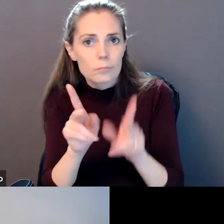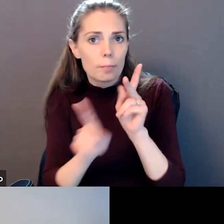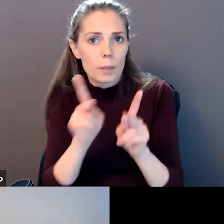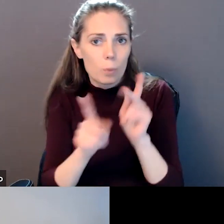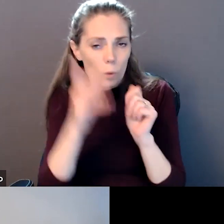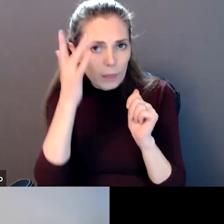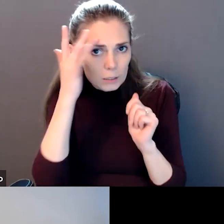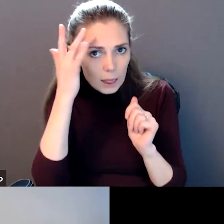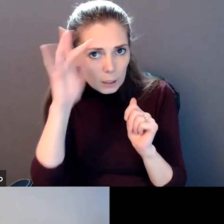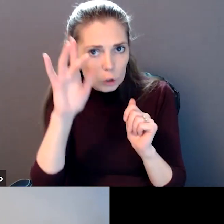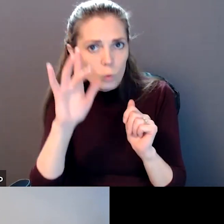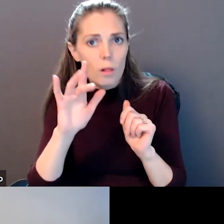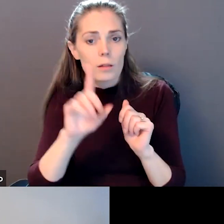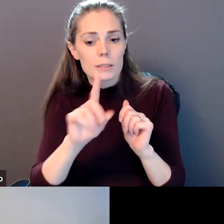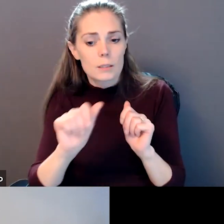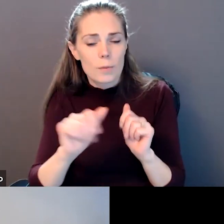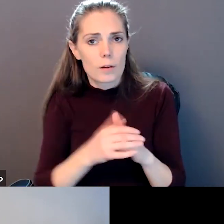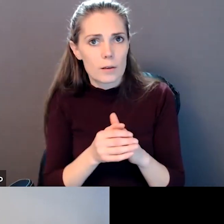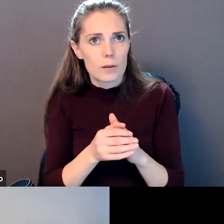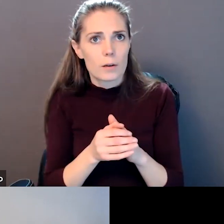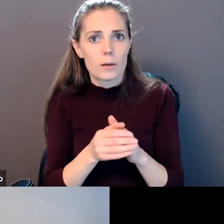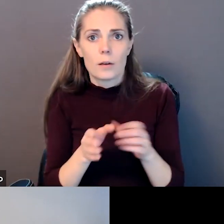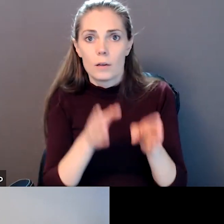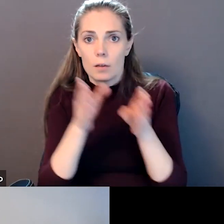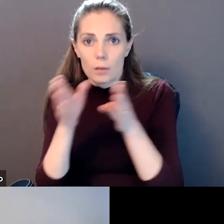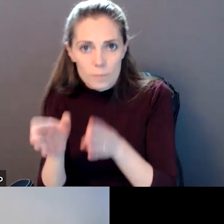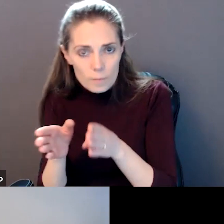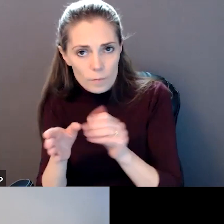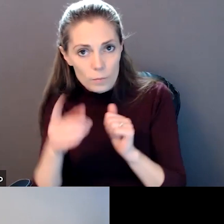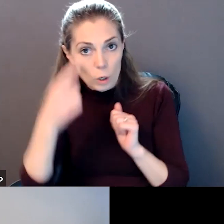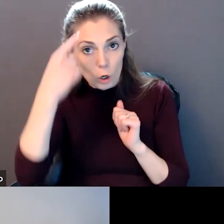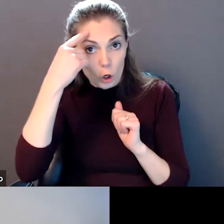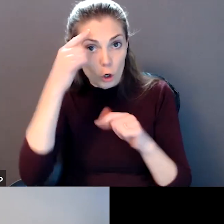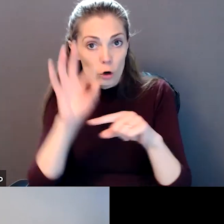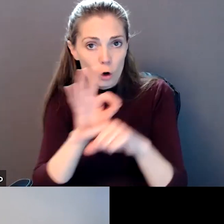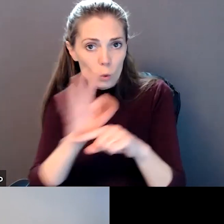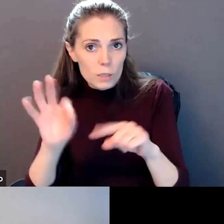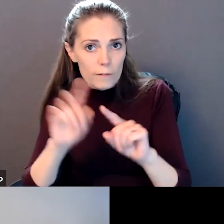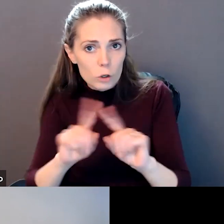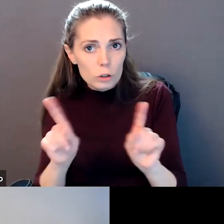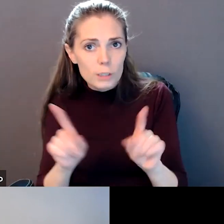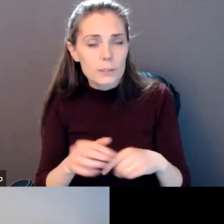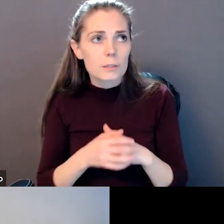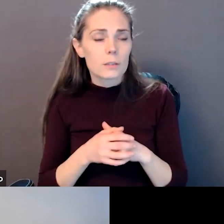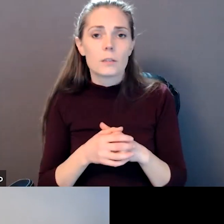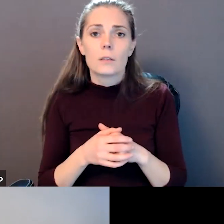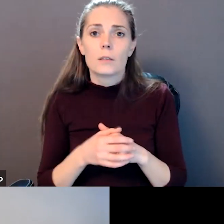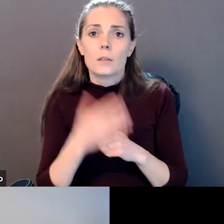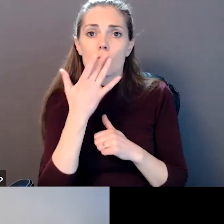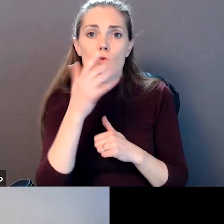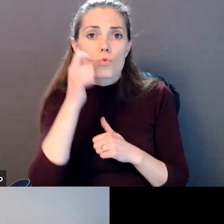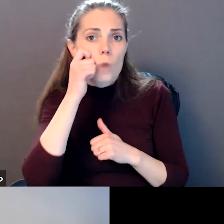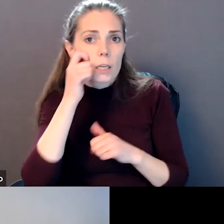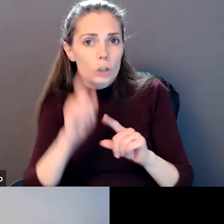disabilities, those who are neurodivergent, racialized, gender diverse,